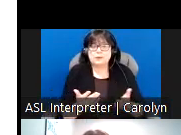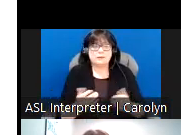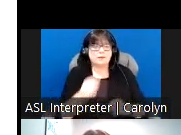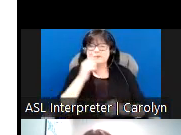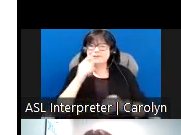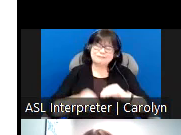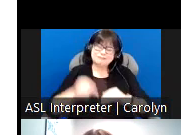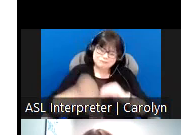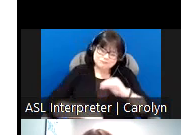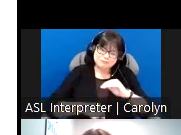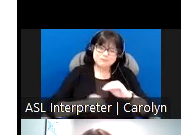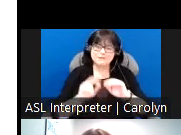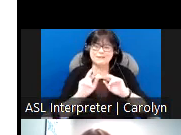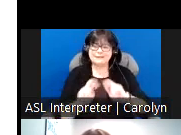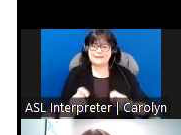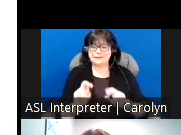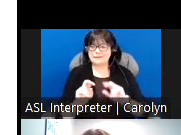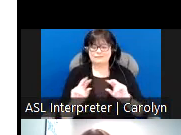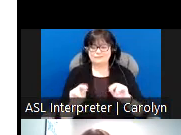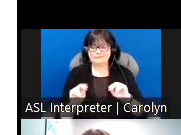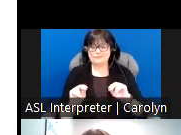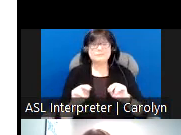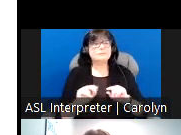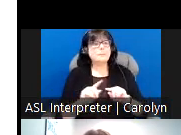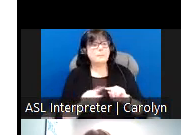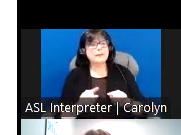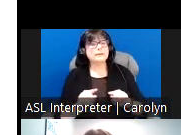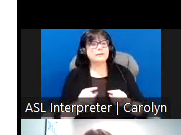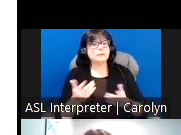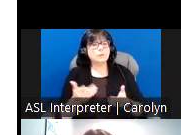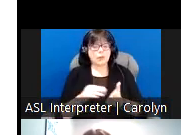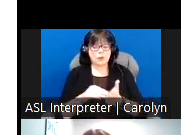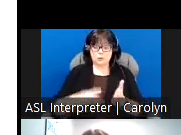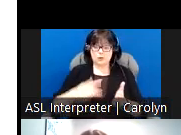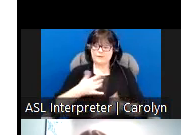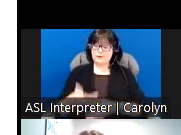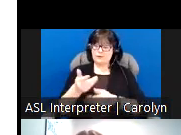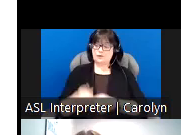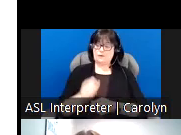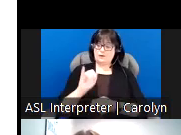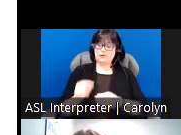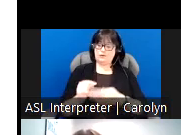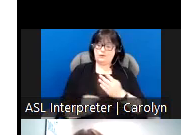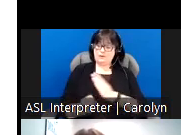great about it, it only tests the skills that the learner has said that they are confident in. So I